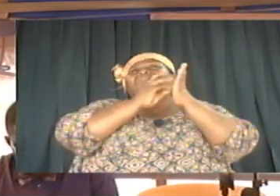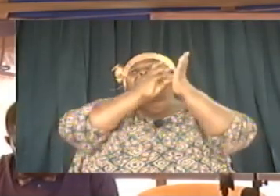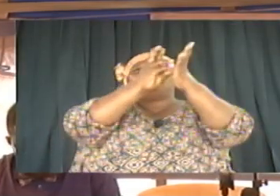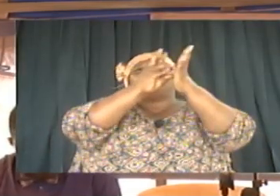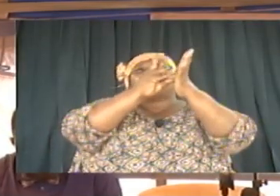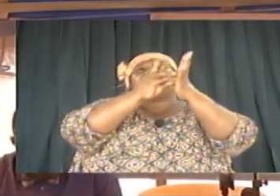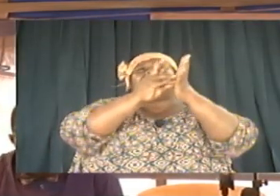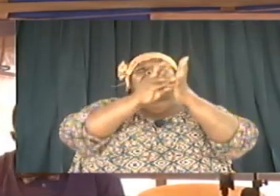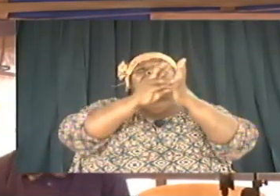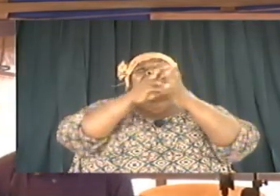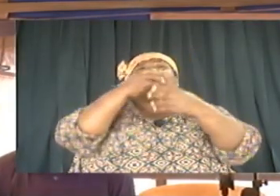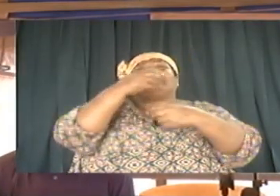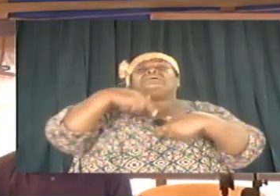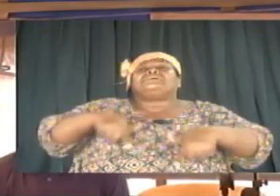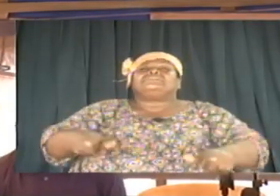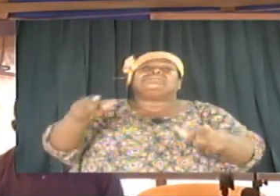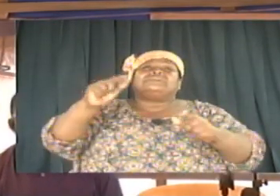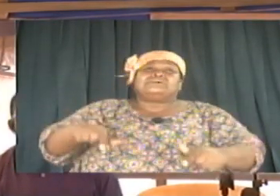cup pass.